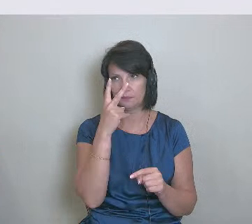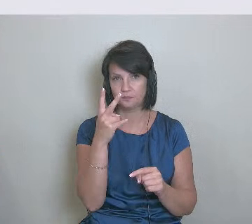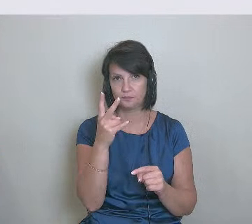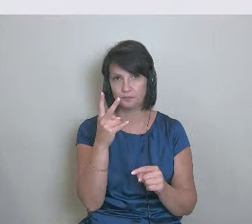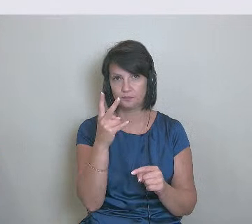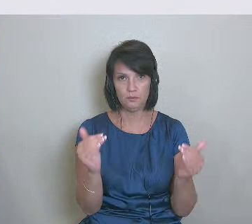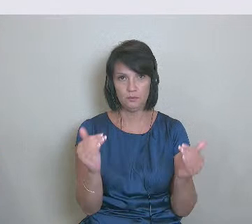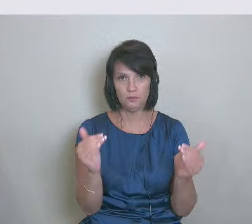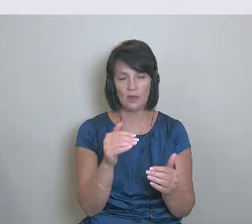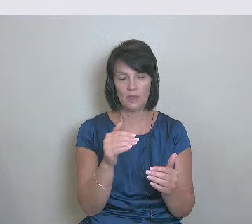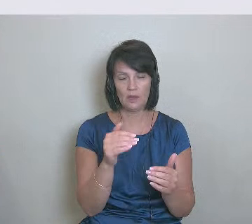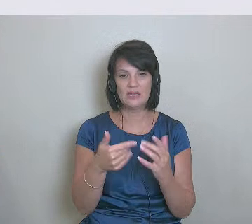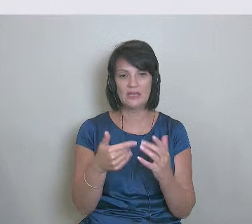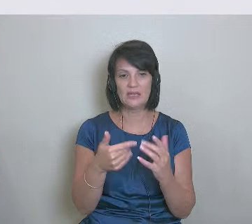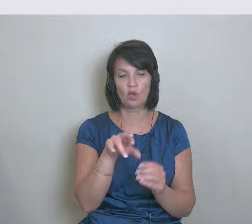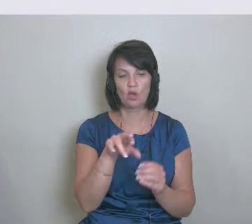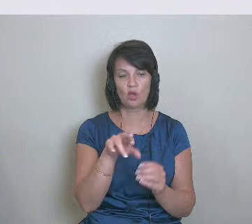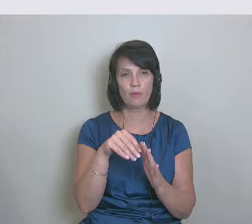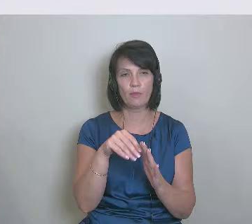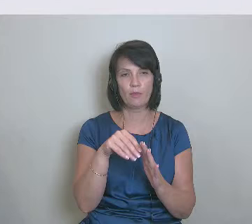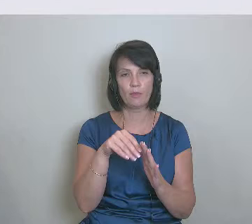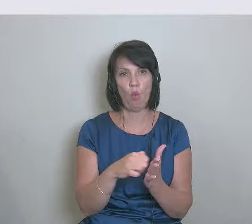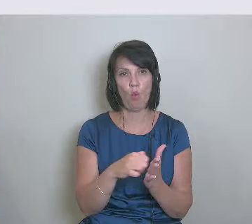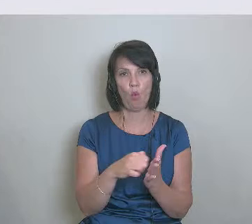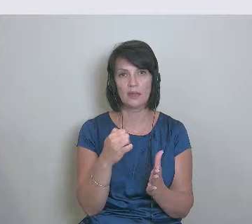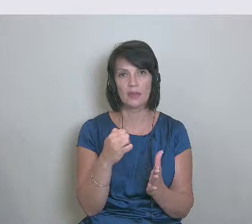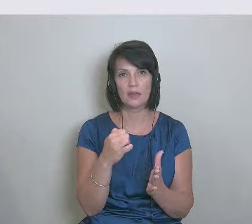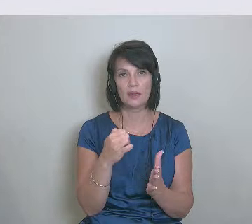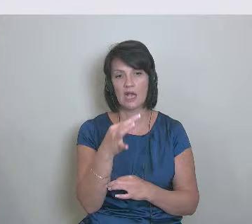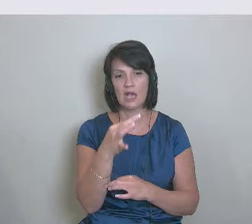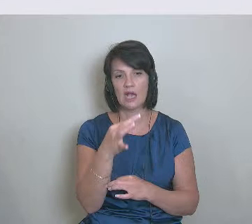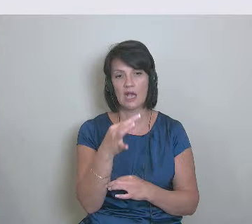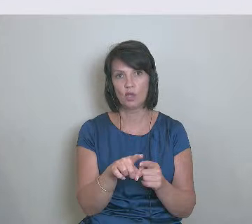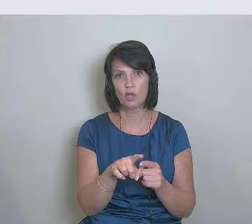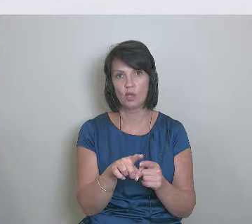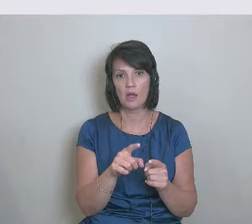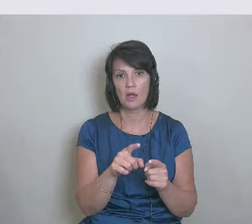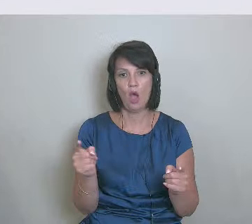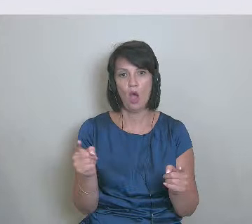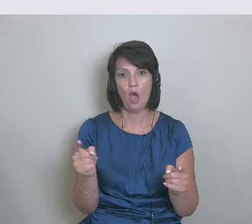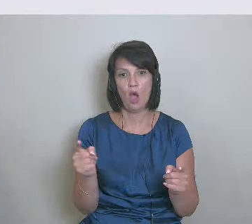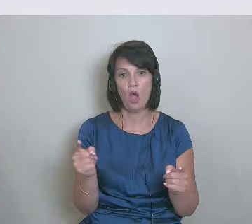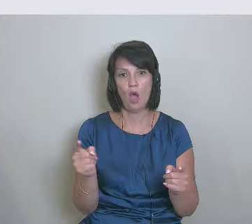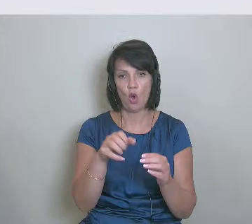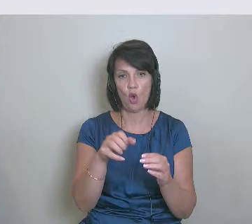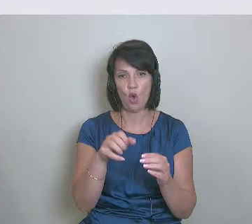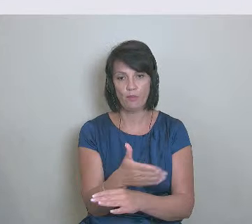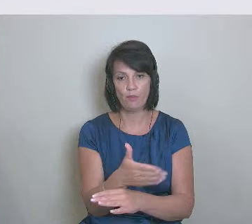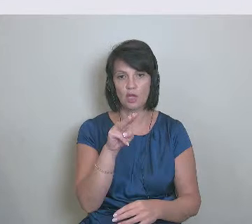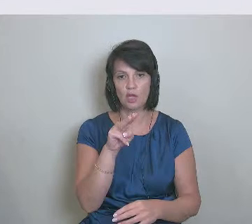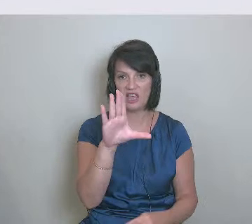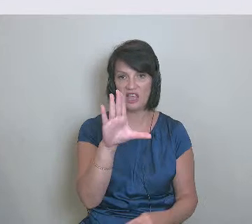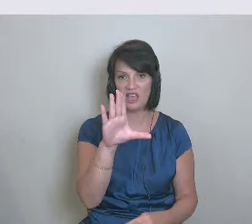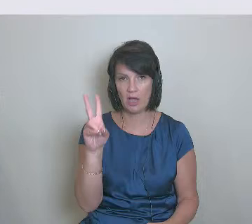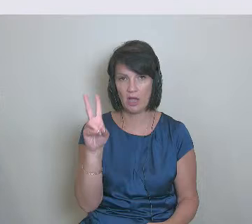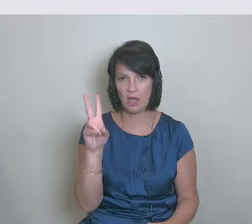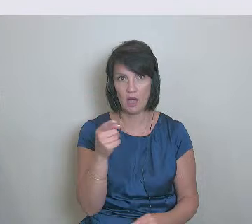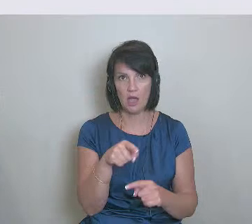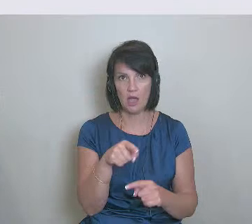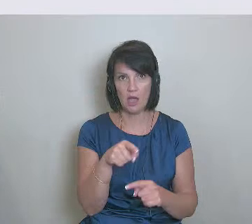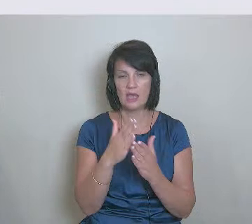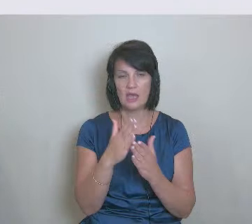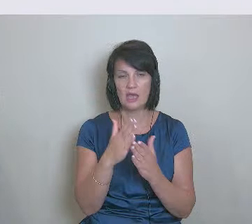also, and after the documents, election documents have been delivered to the